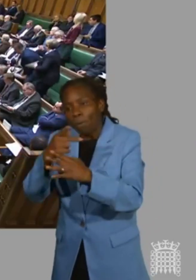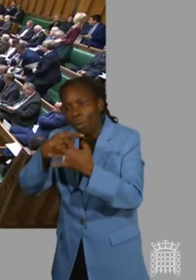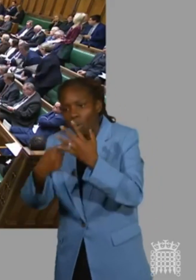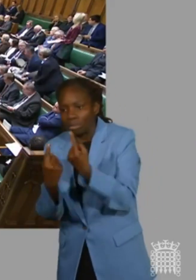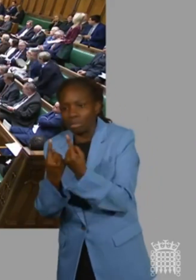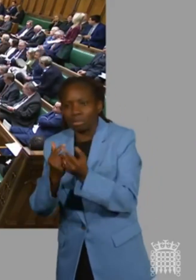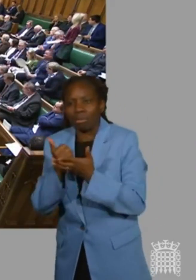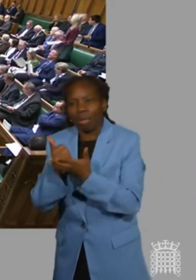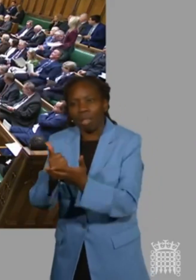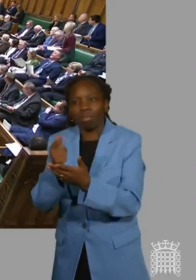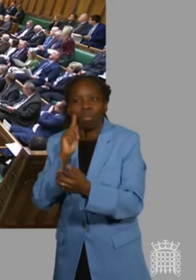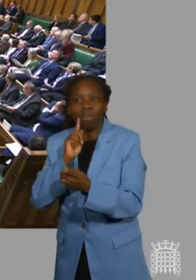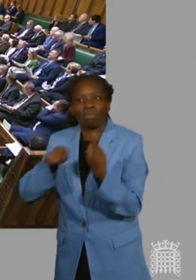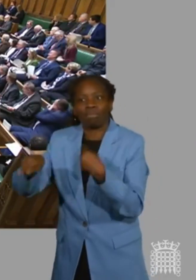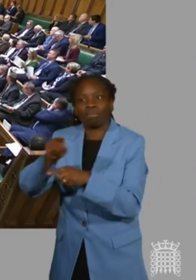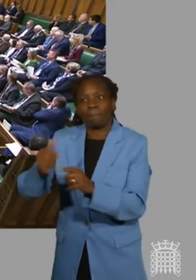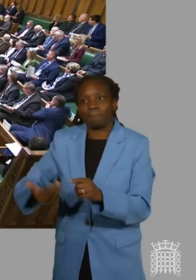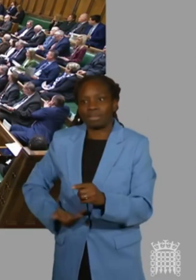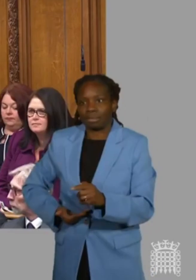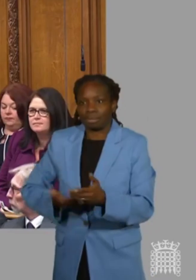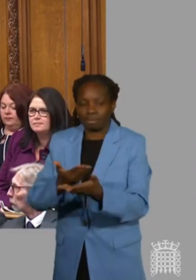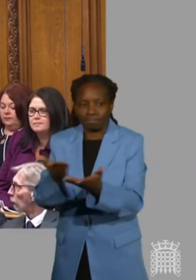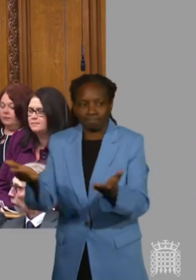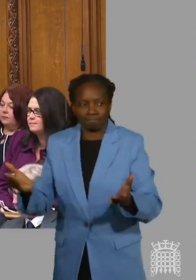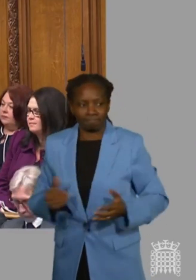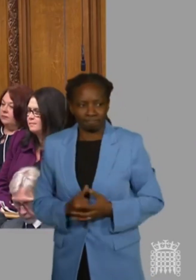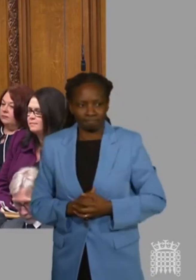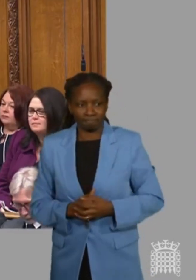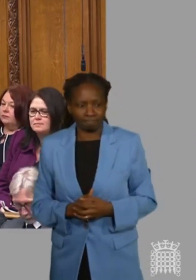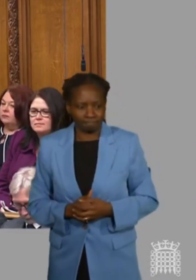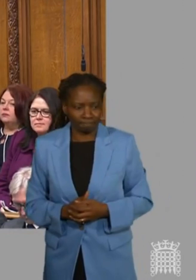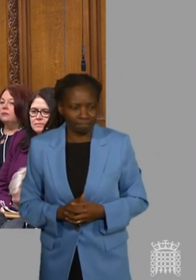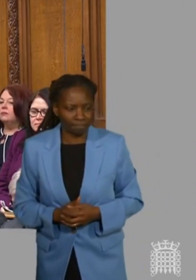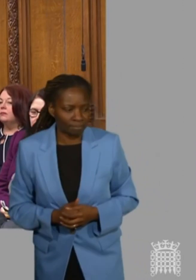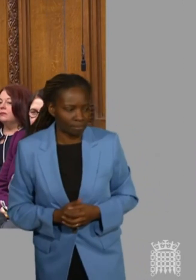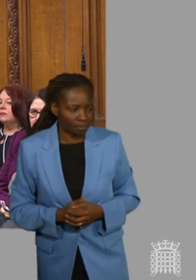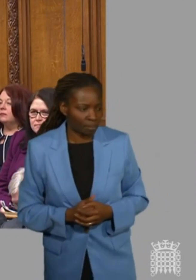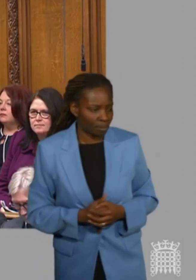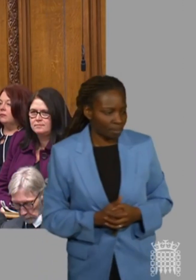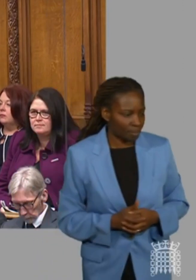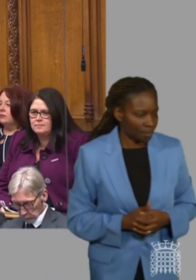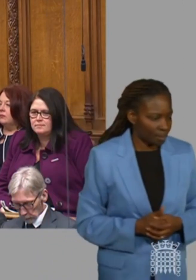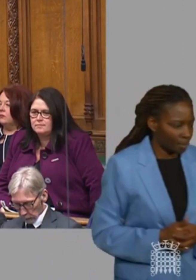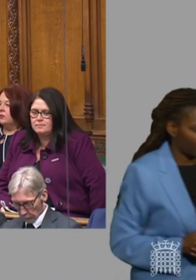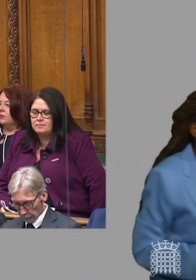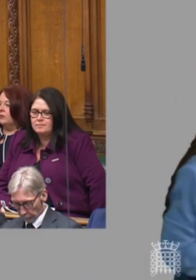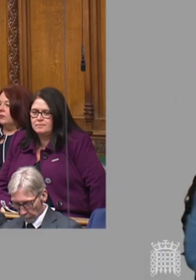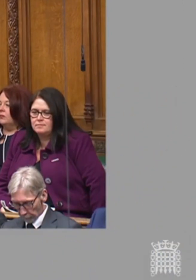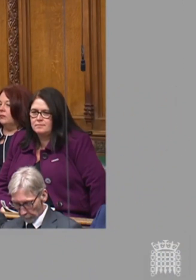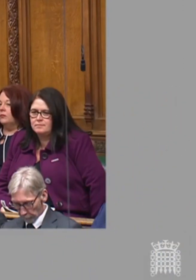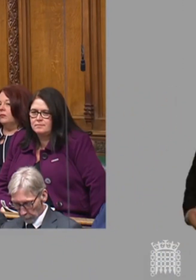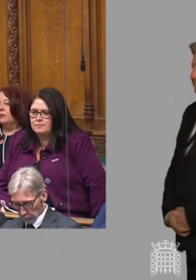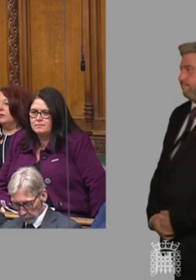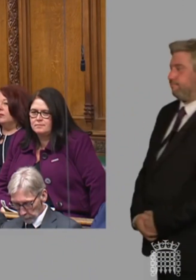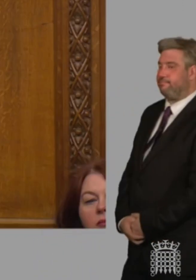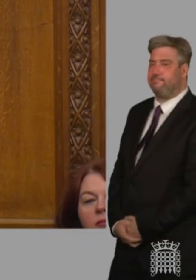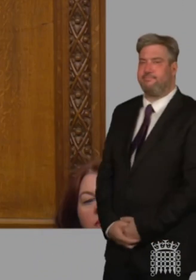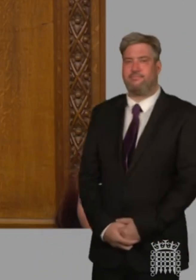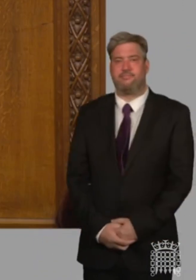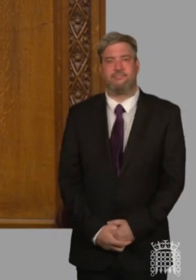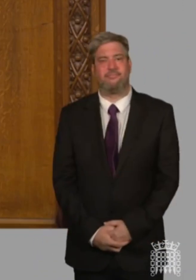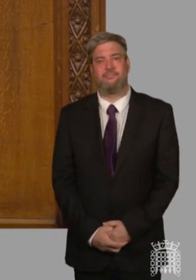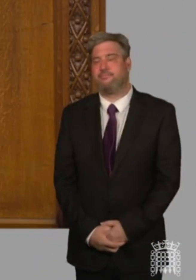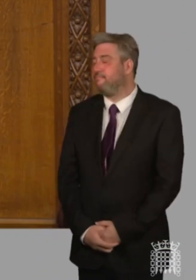Smith. Thank you, Mr. Speaker. Will the Minister make a statement about the Patient Safety Commissioner's report out today addressing redress